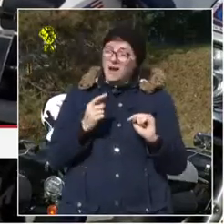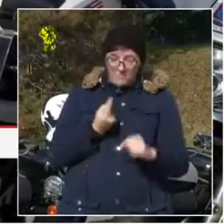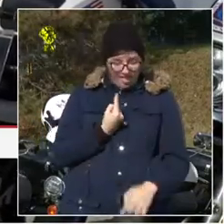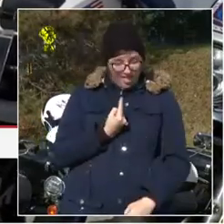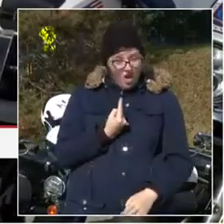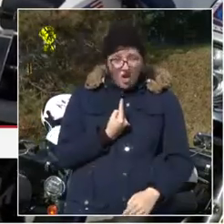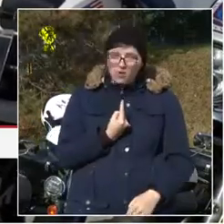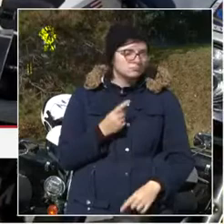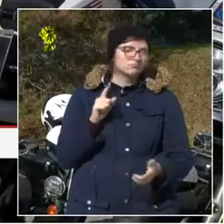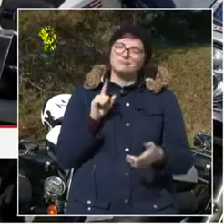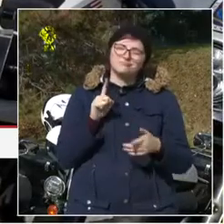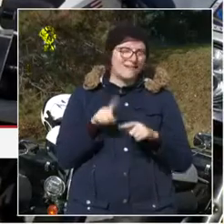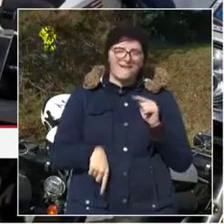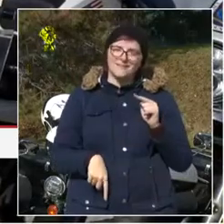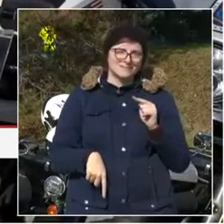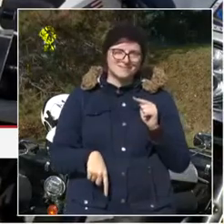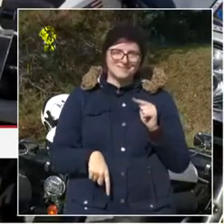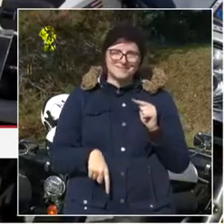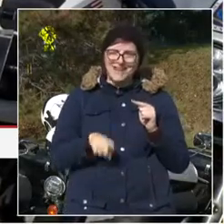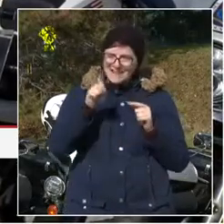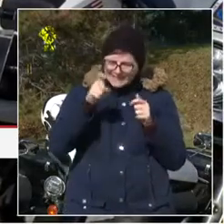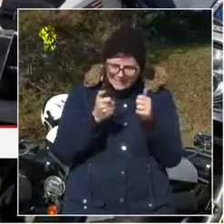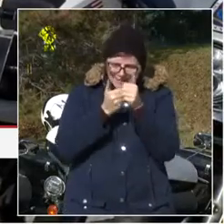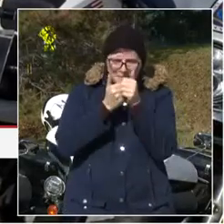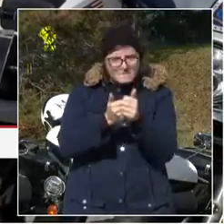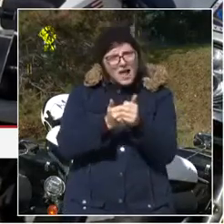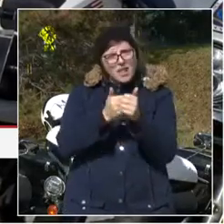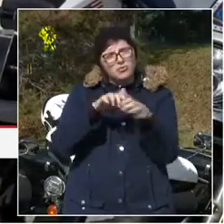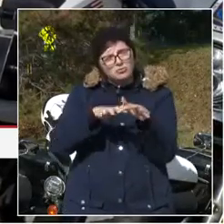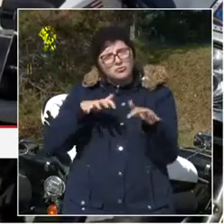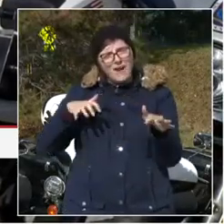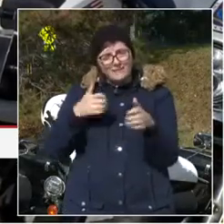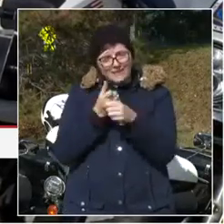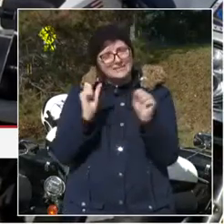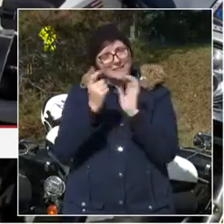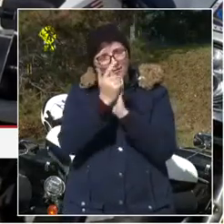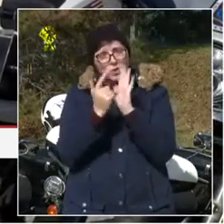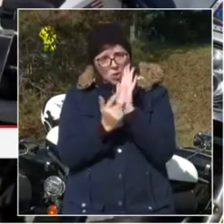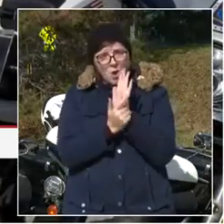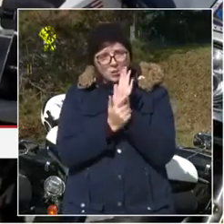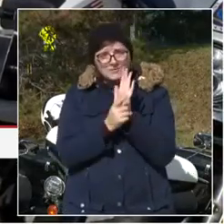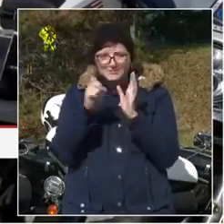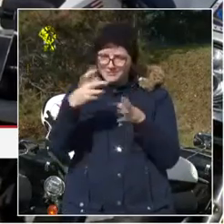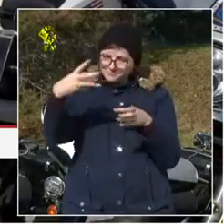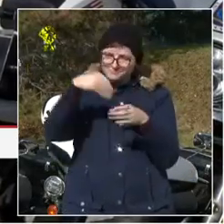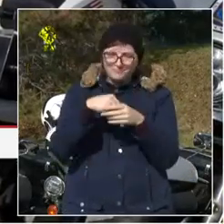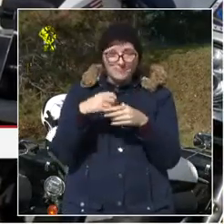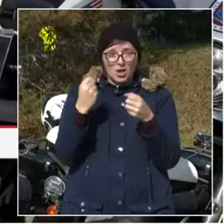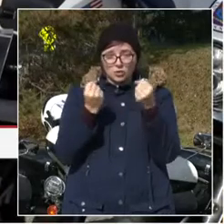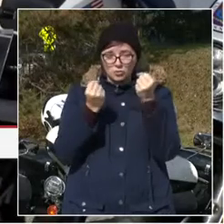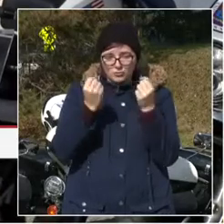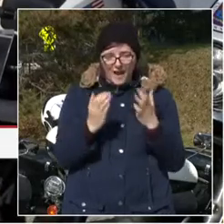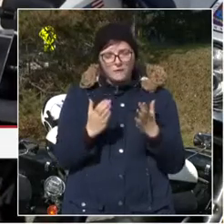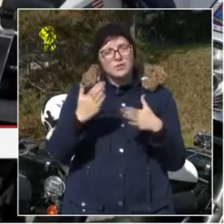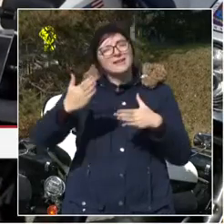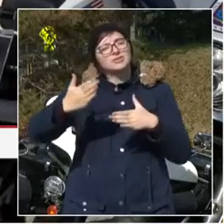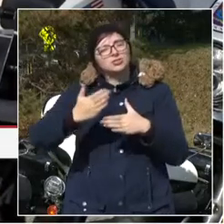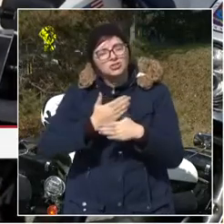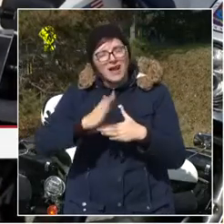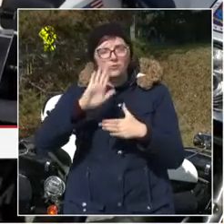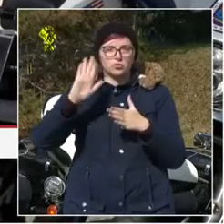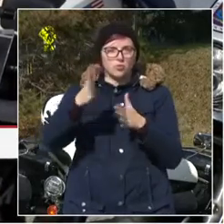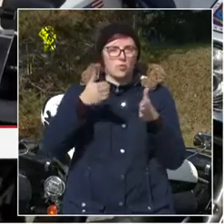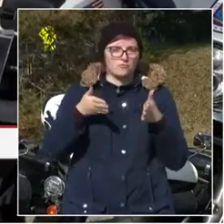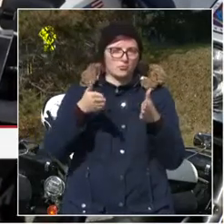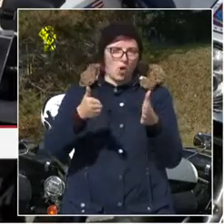important for everyone to follow the traffic safety laws and to do their part to be the driver that shares the road.